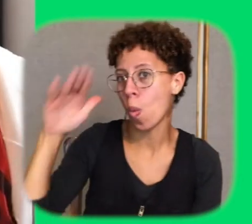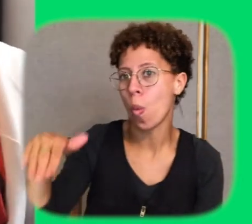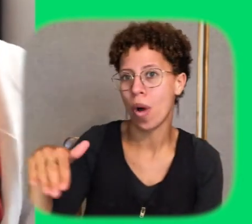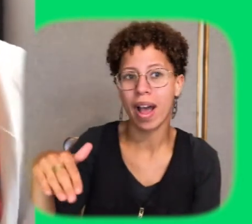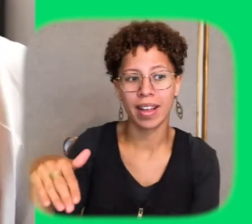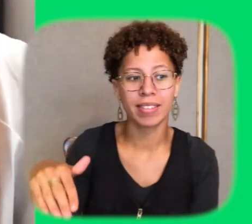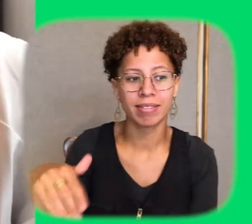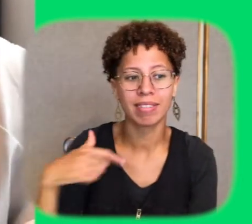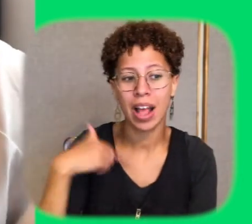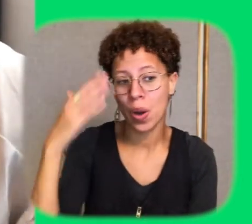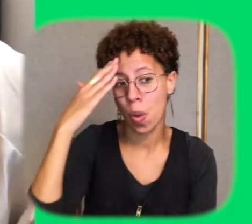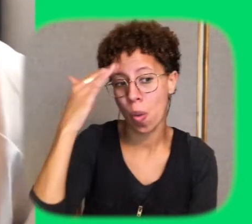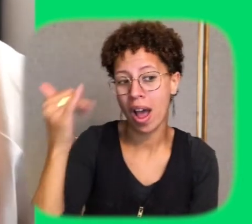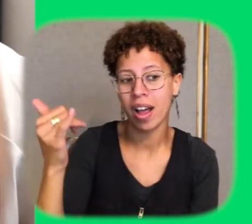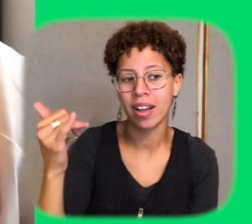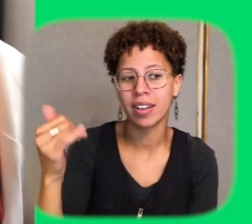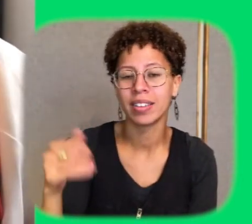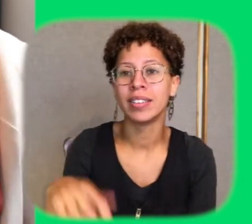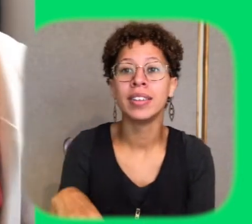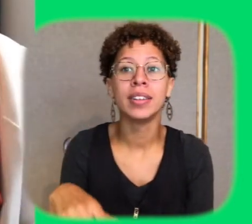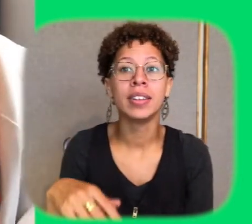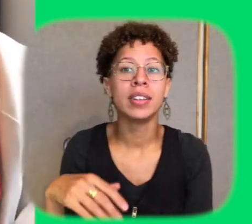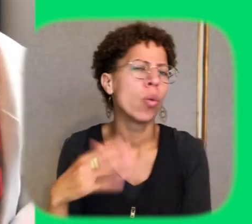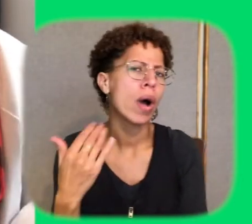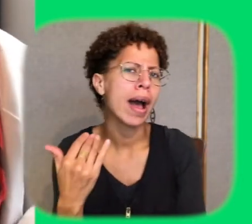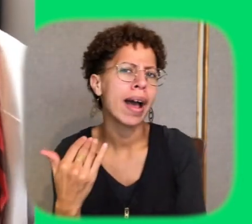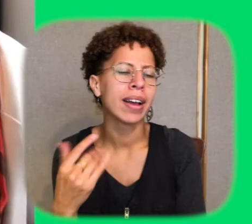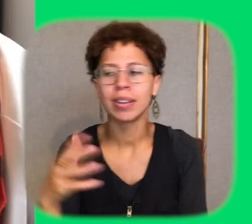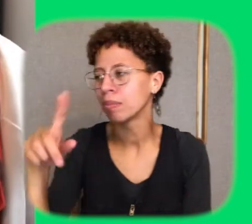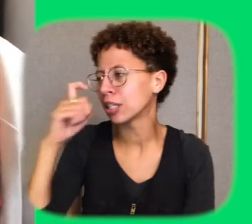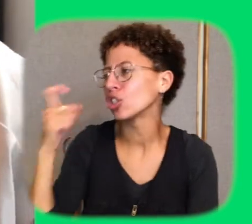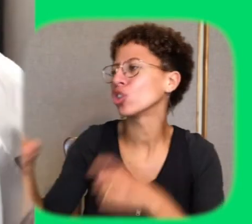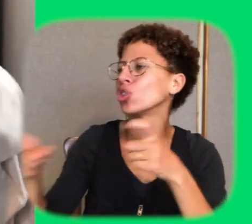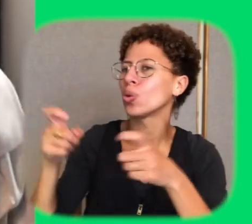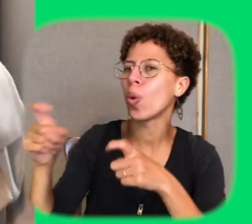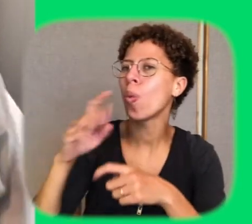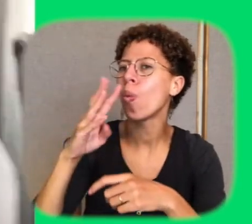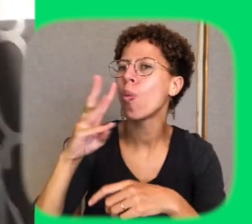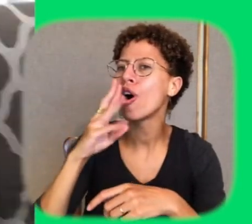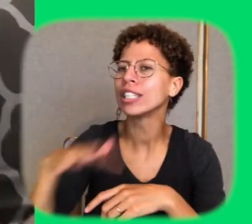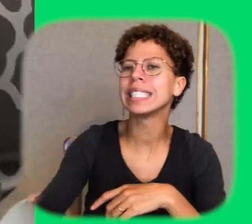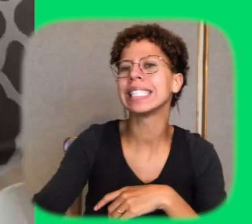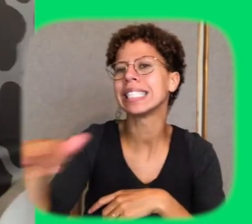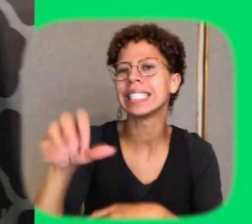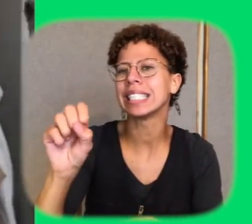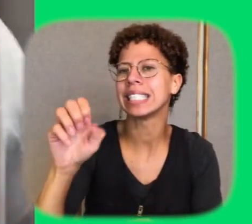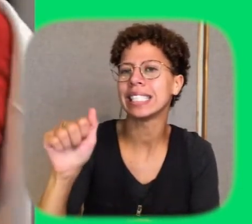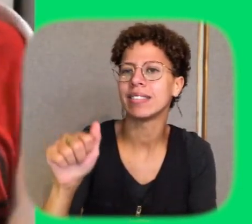controls the blue sea. Yeah, he does control the sea. I have other favorite reasons.